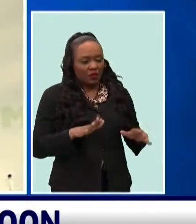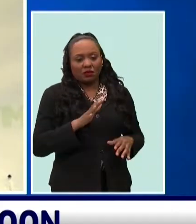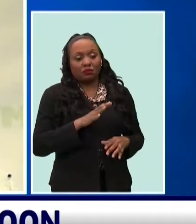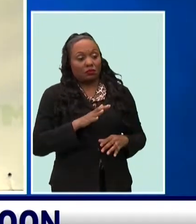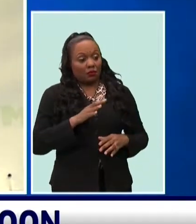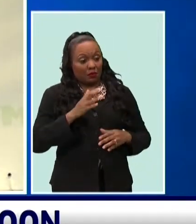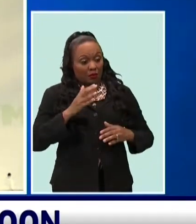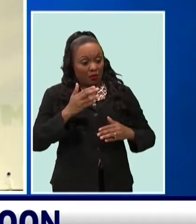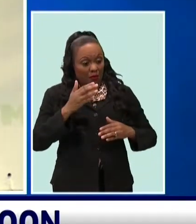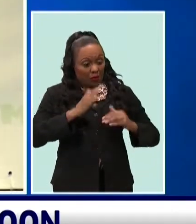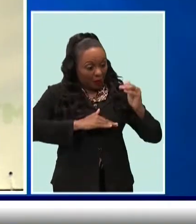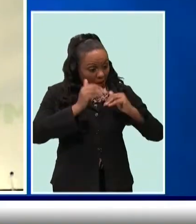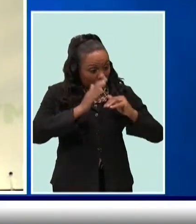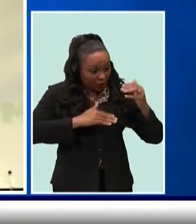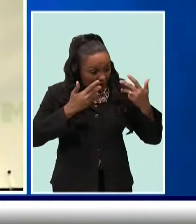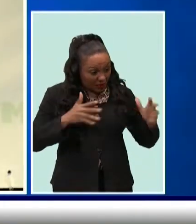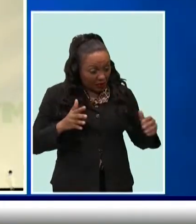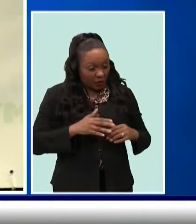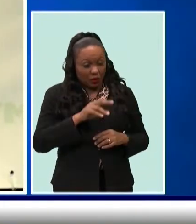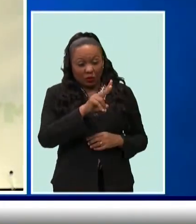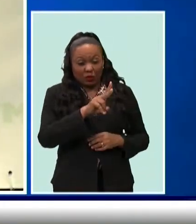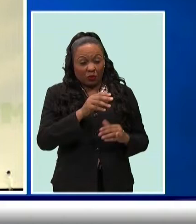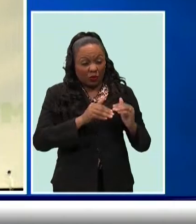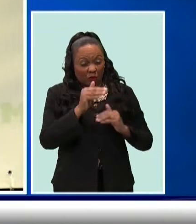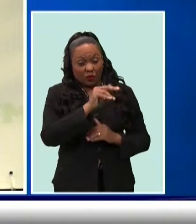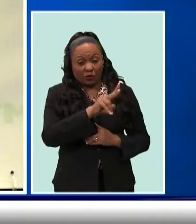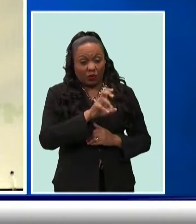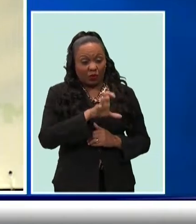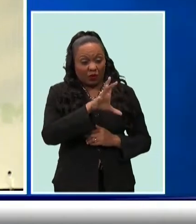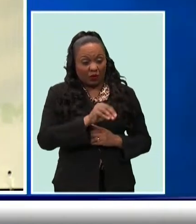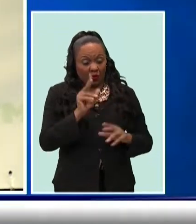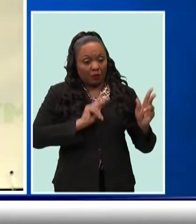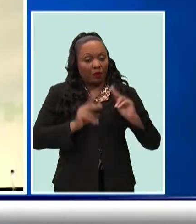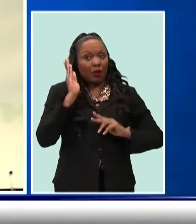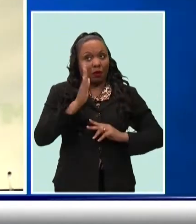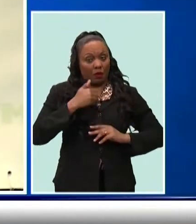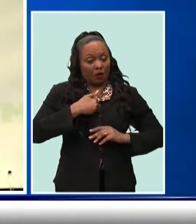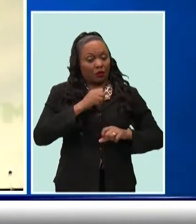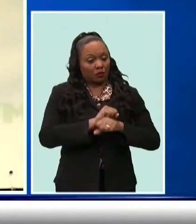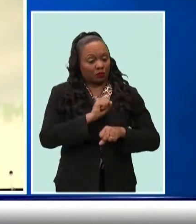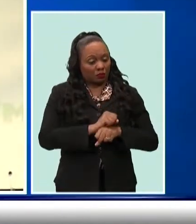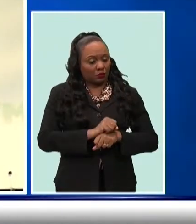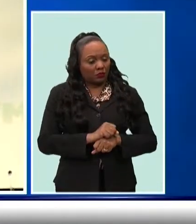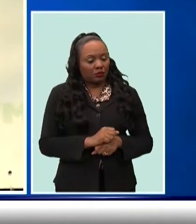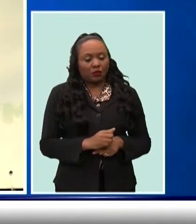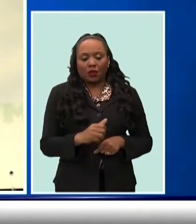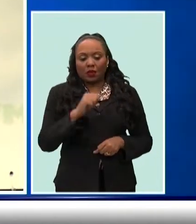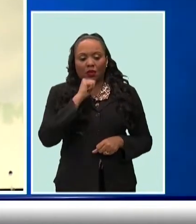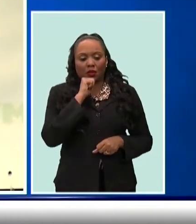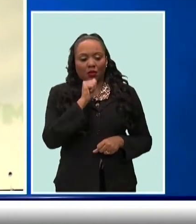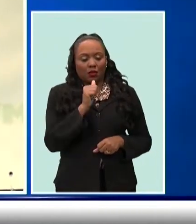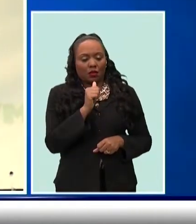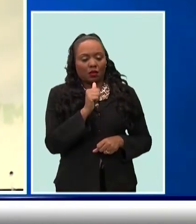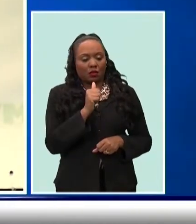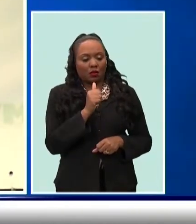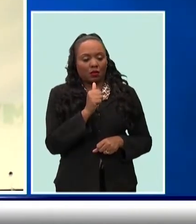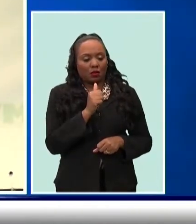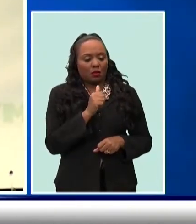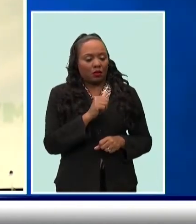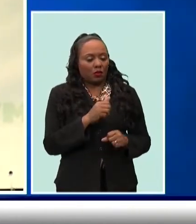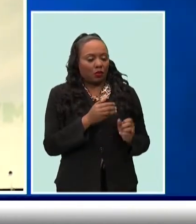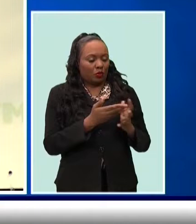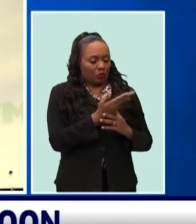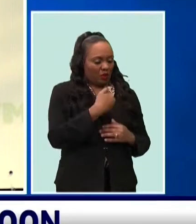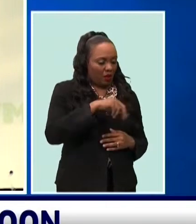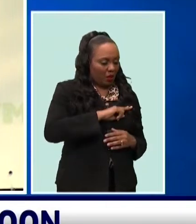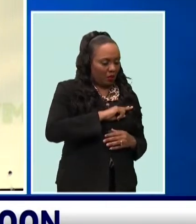people will find employment through the project. They are not engaged with us directly, but either through our